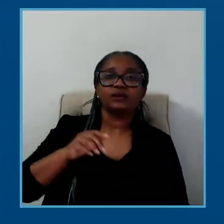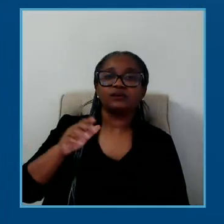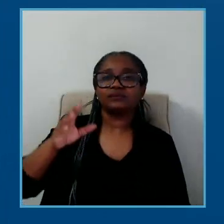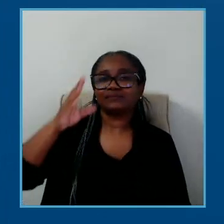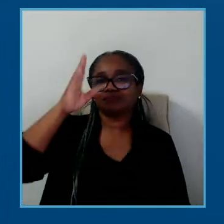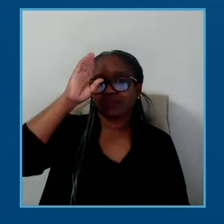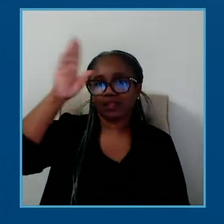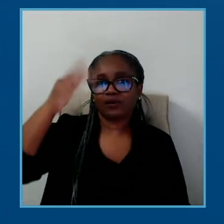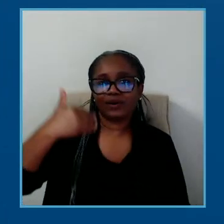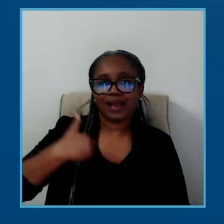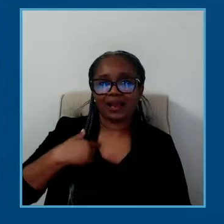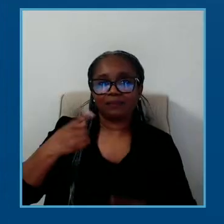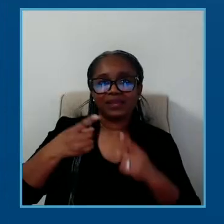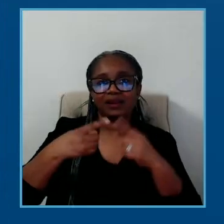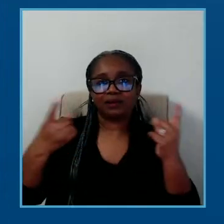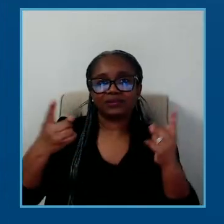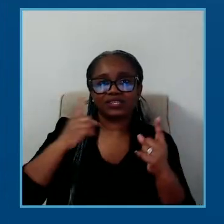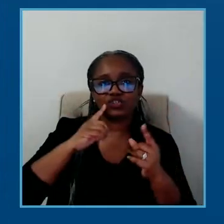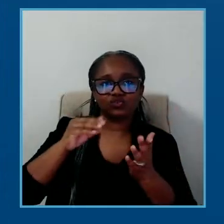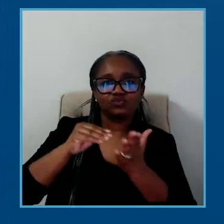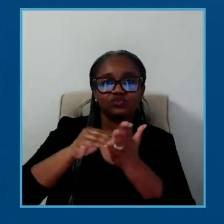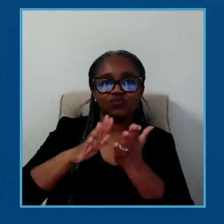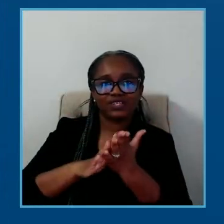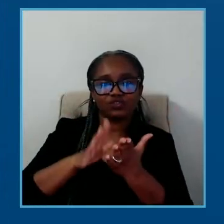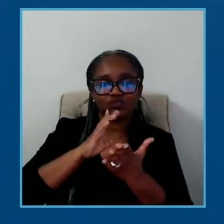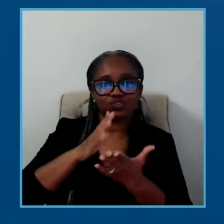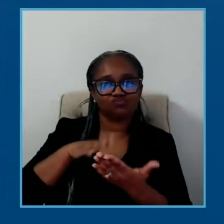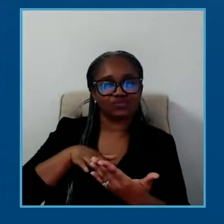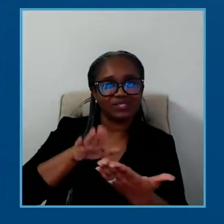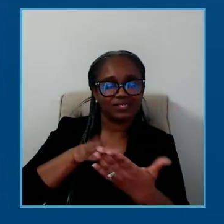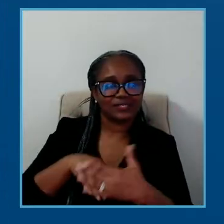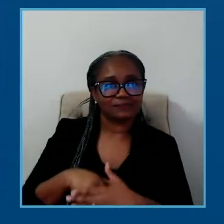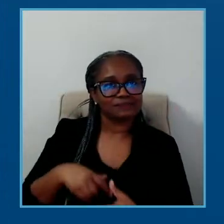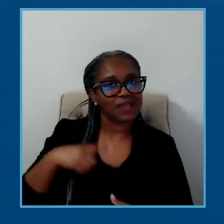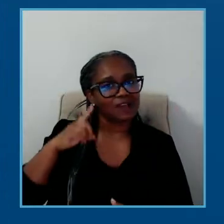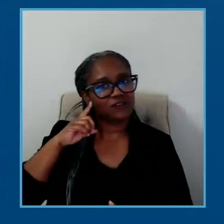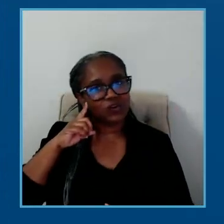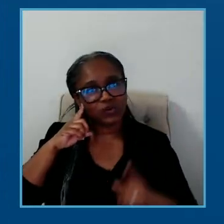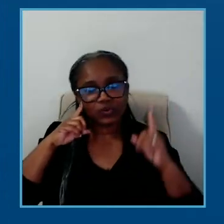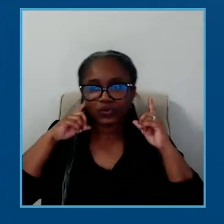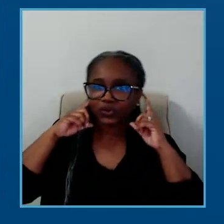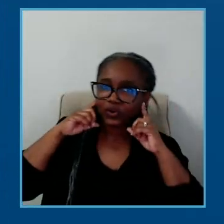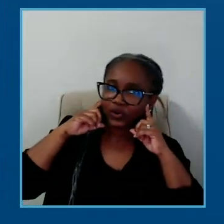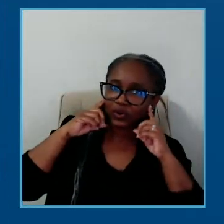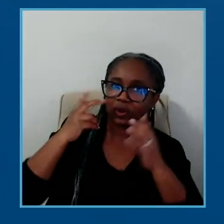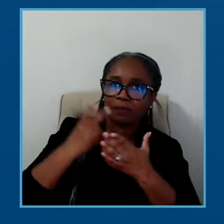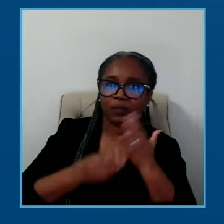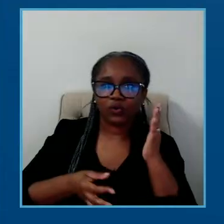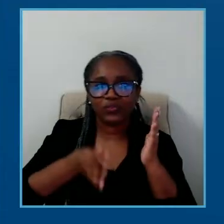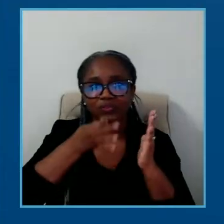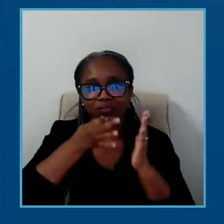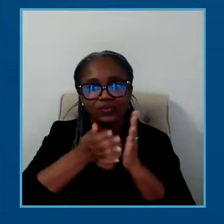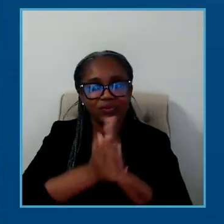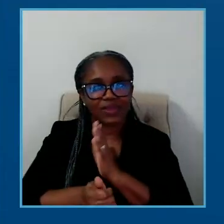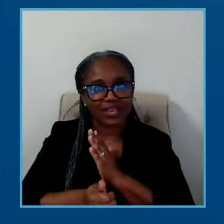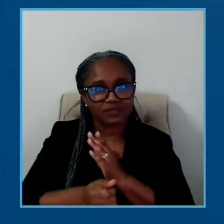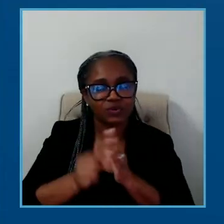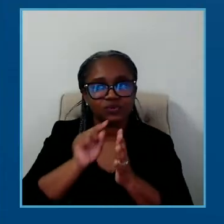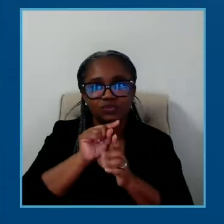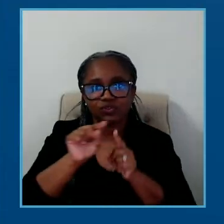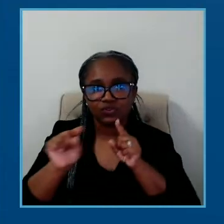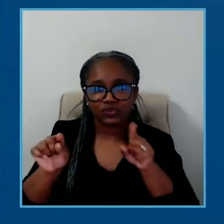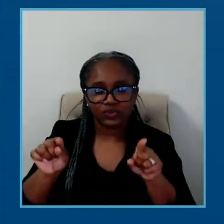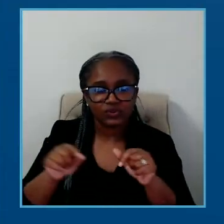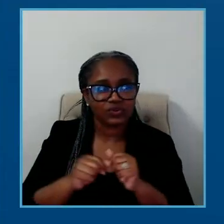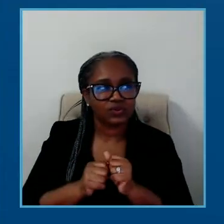presented. I've listened to the experts on both sides of this issue. I am very aware